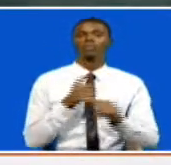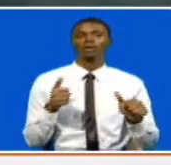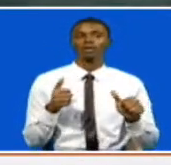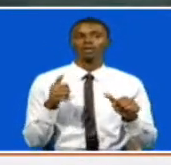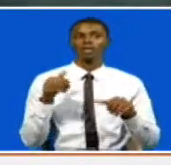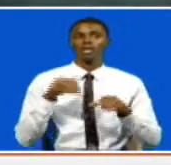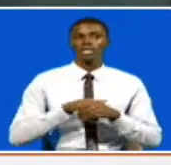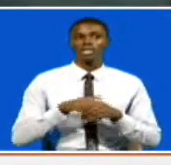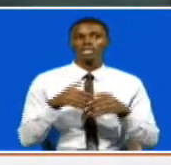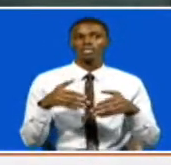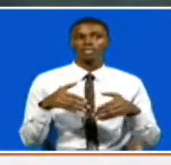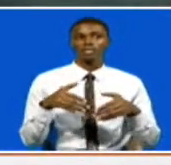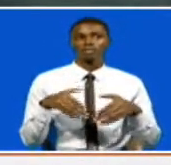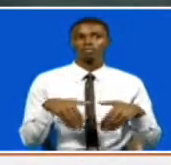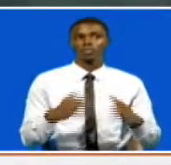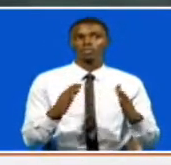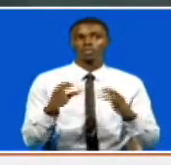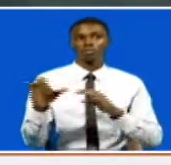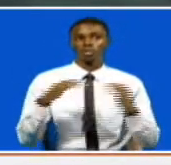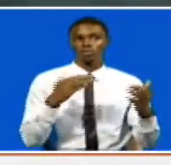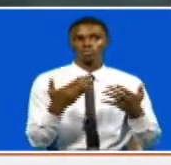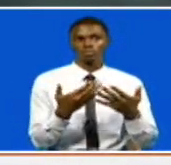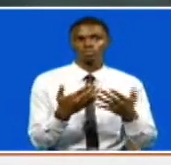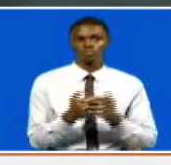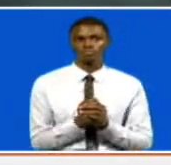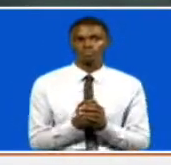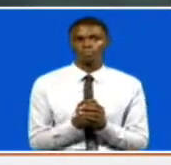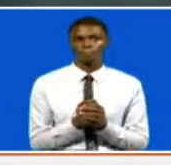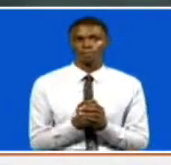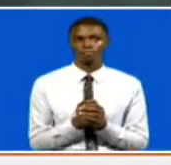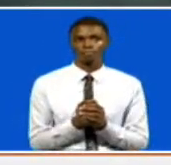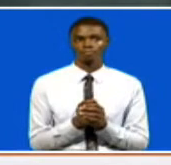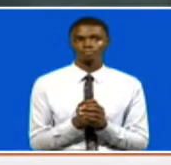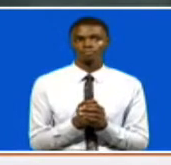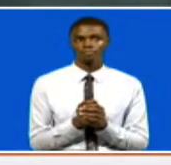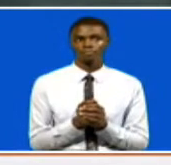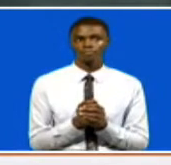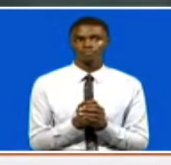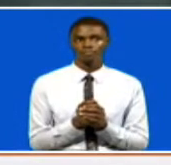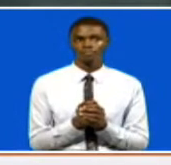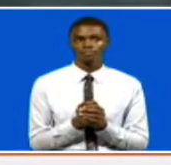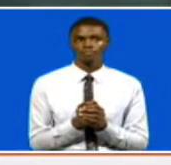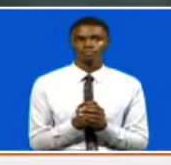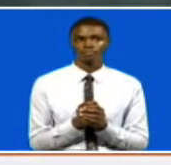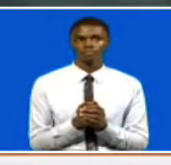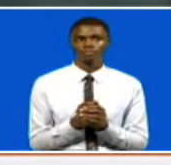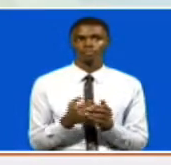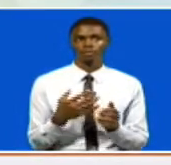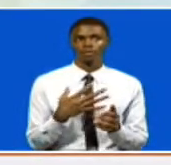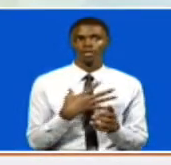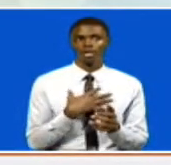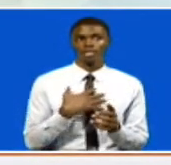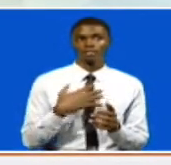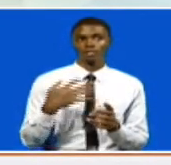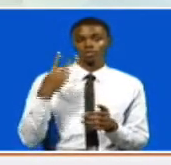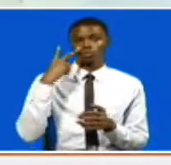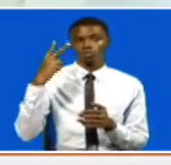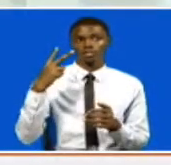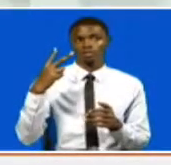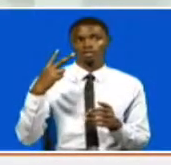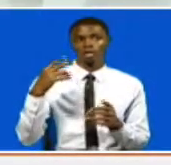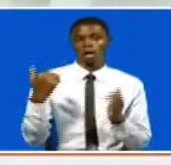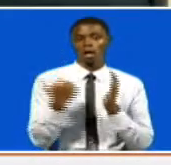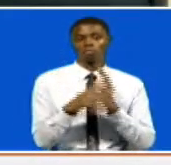in the manner they do to everybody else. Yes, I don't foresee a problem. And we